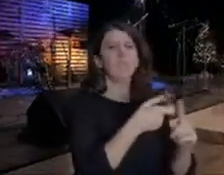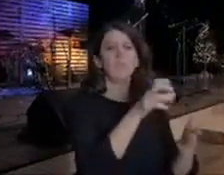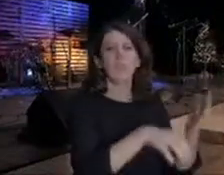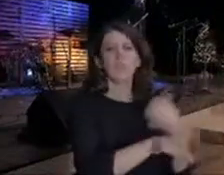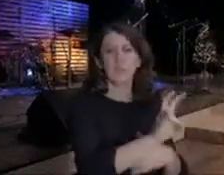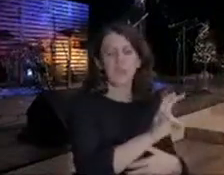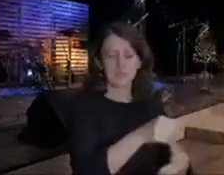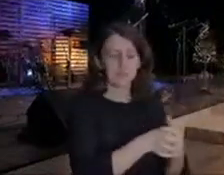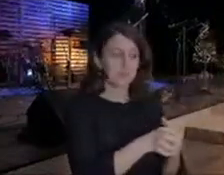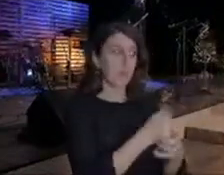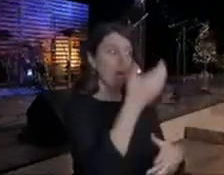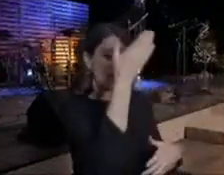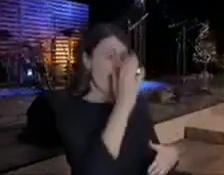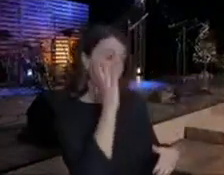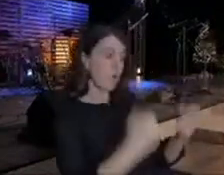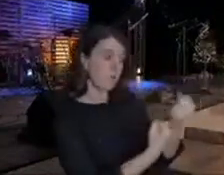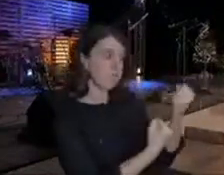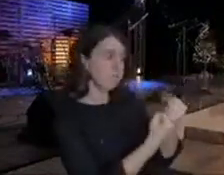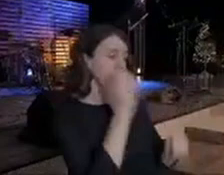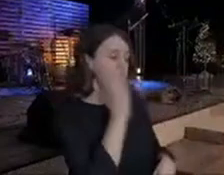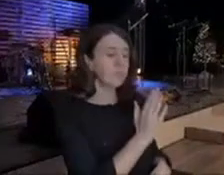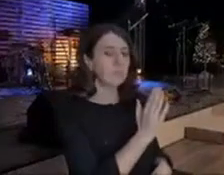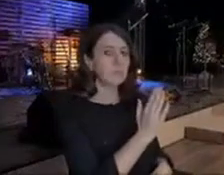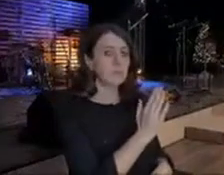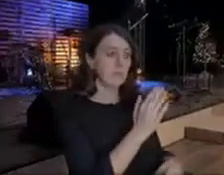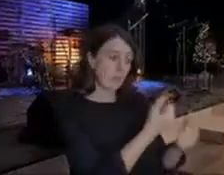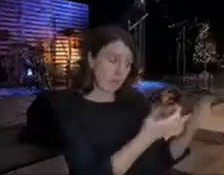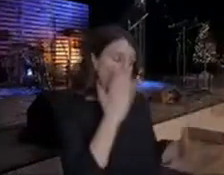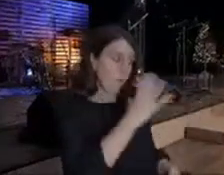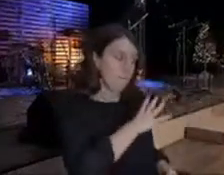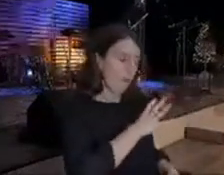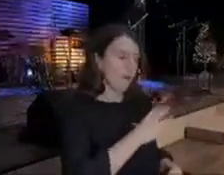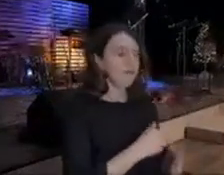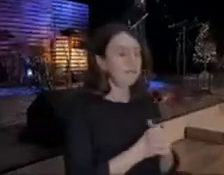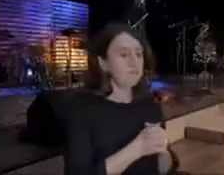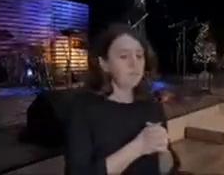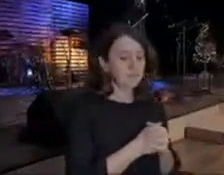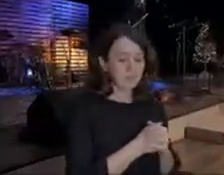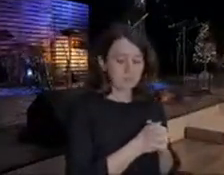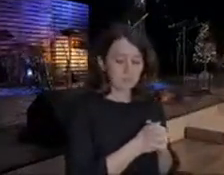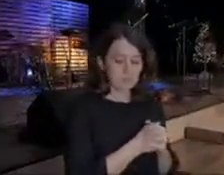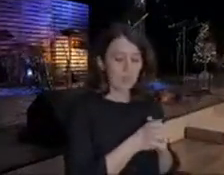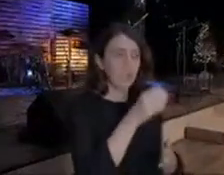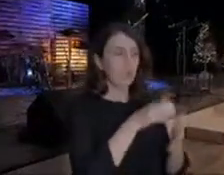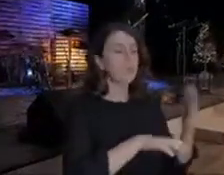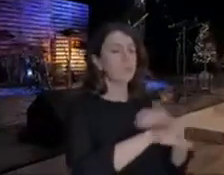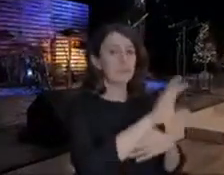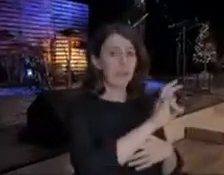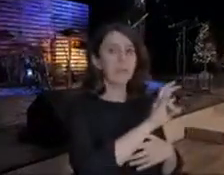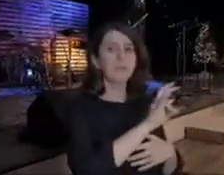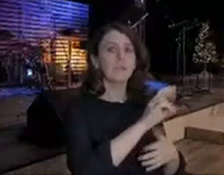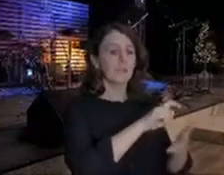7. He reminds him that God has his back. He reminds him that everything is going to be okay. In fact, part of his speech in Isaiah chapter 7,